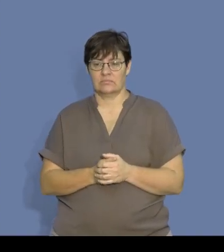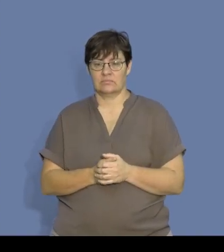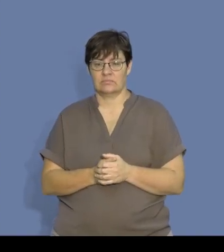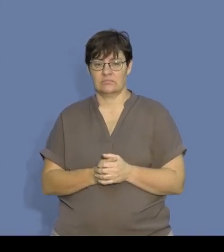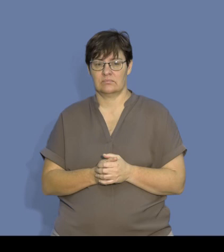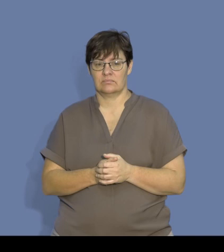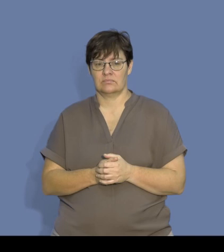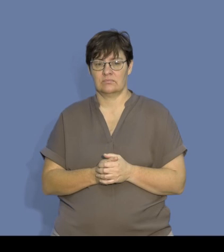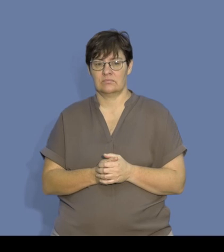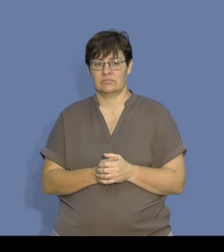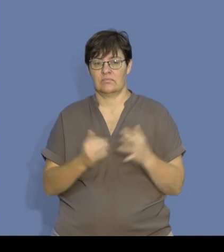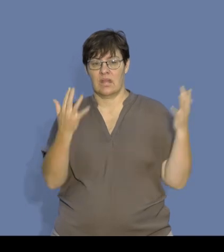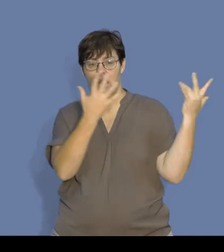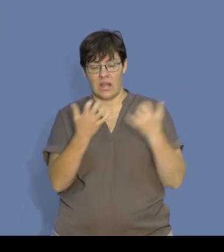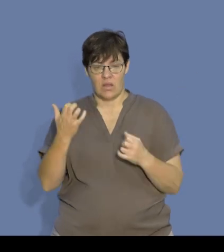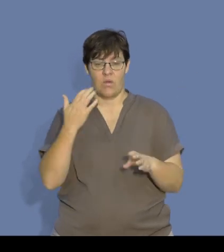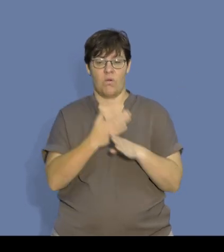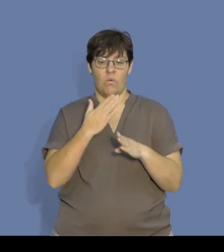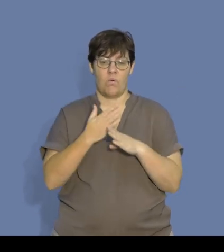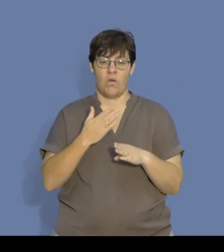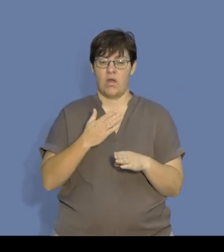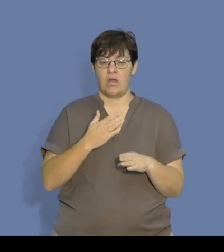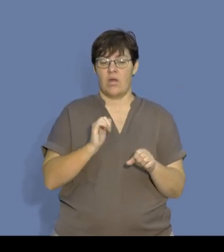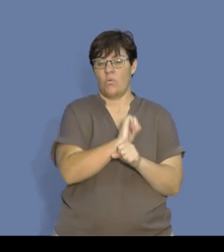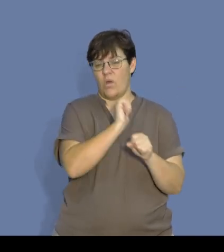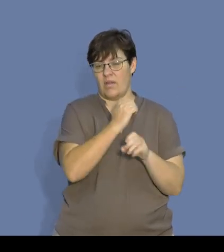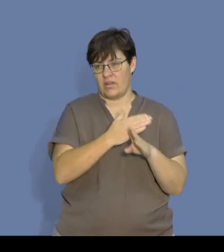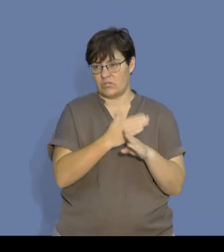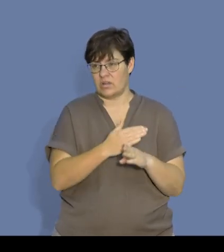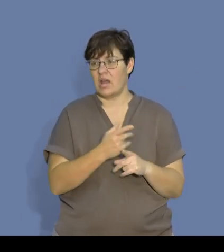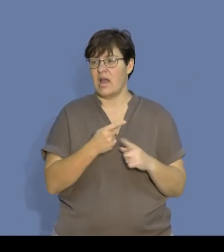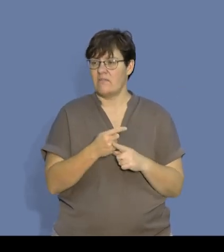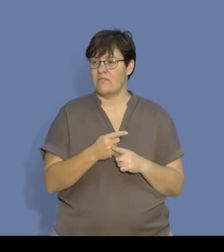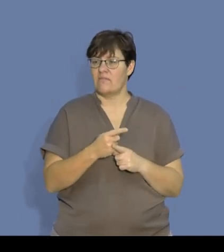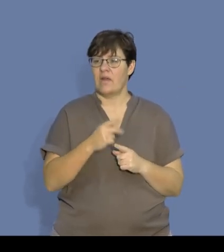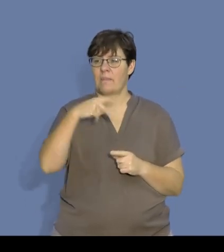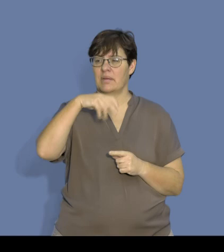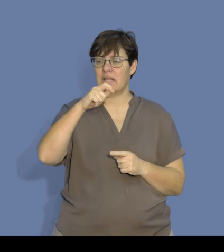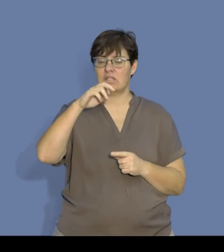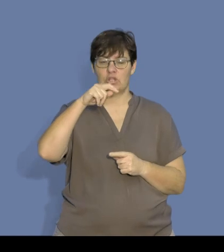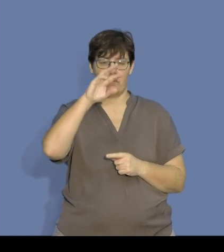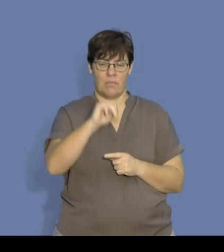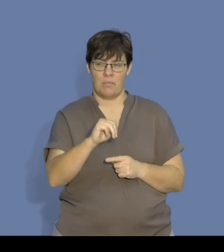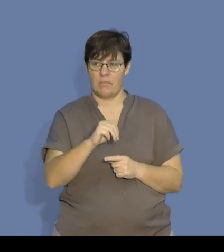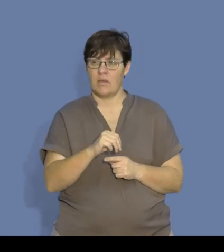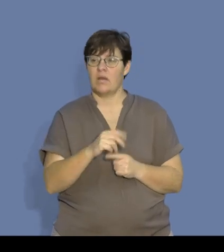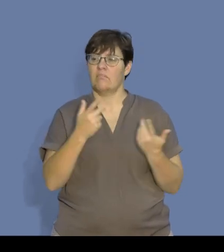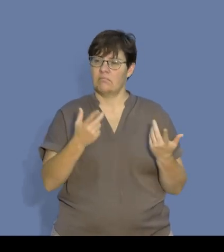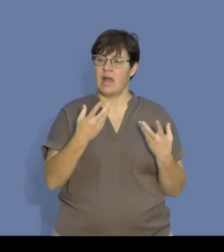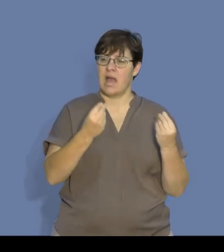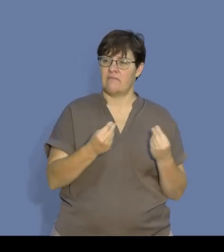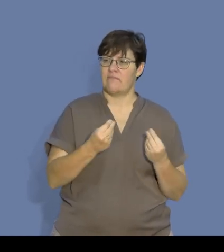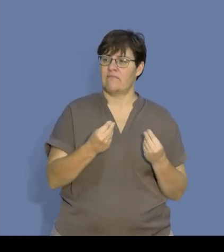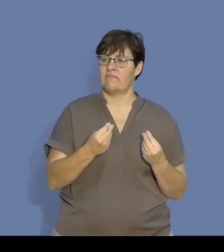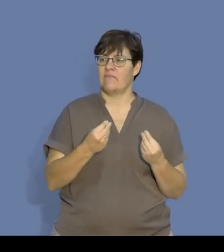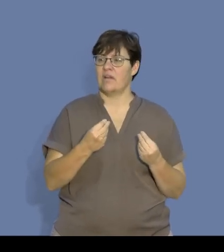Calculate the work function of potassium, which has a cutoff frequency of 5,6. We're going to do this one quickly. So work function